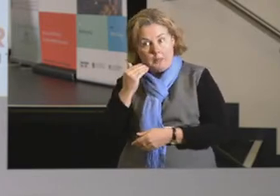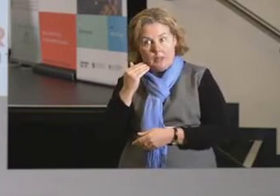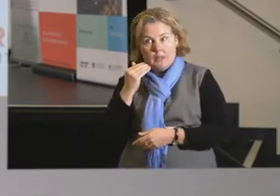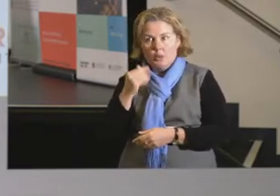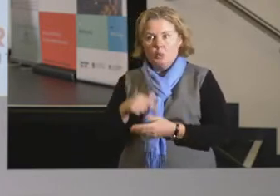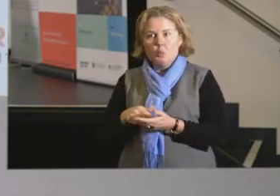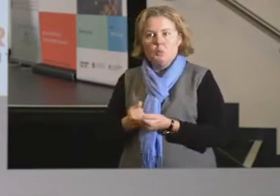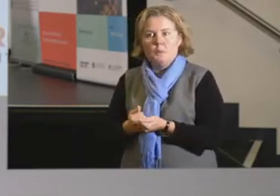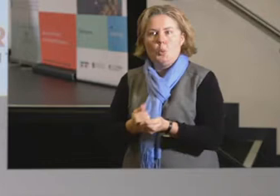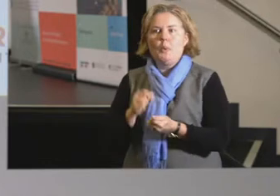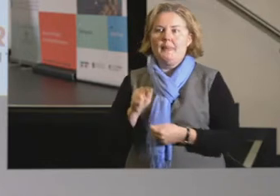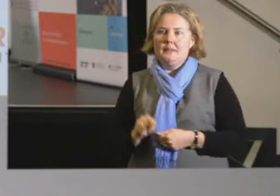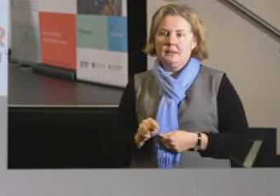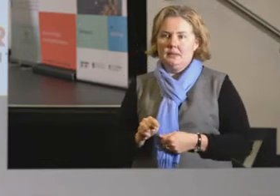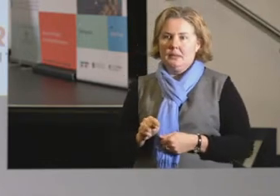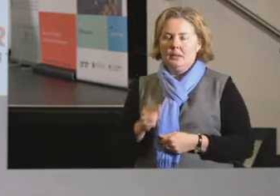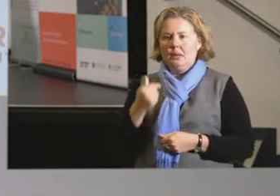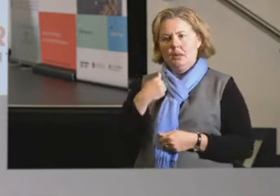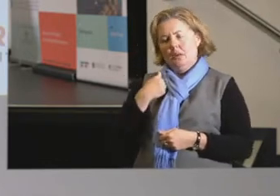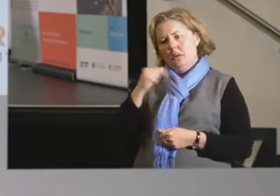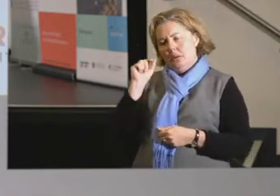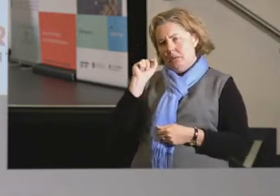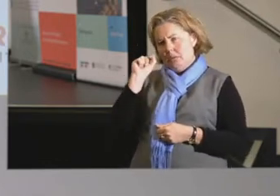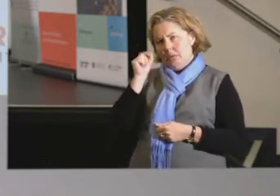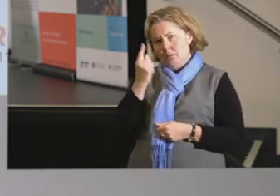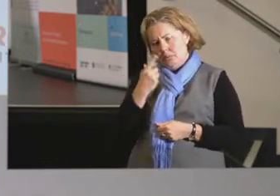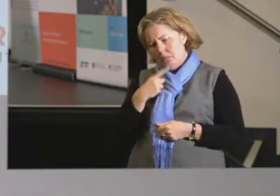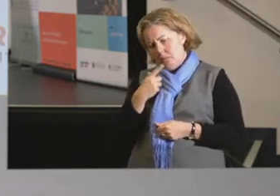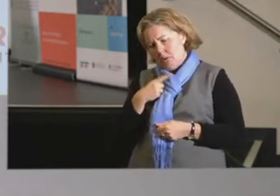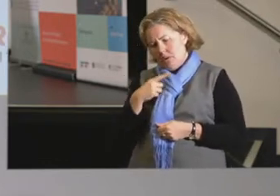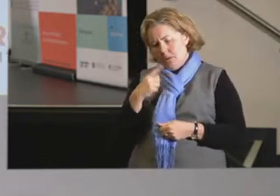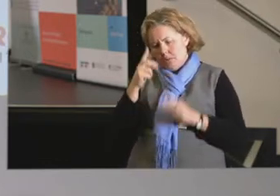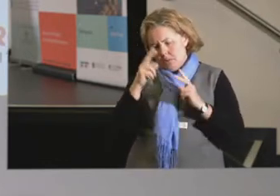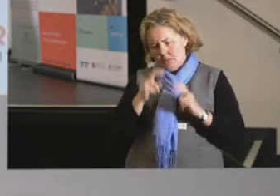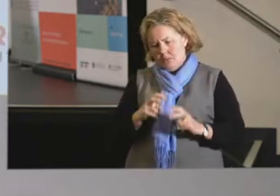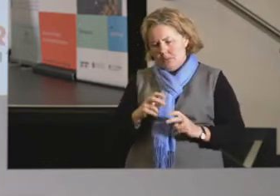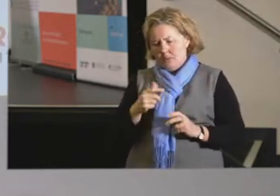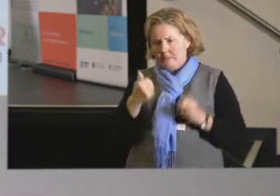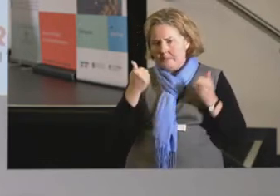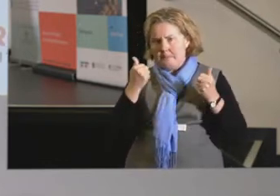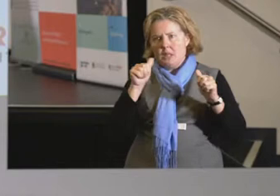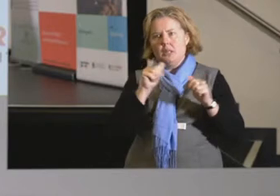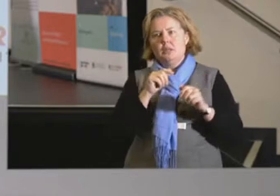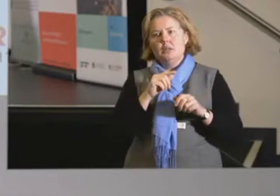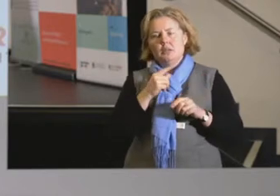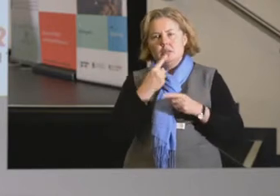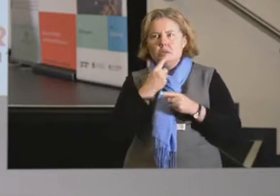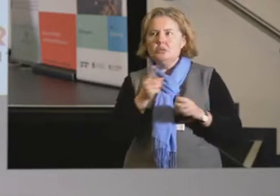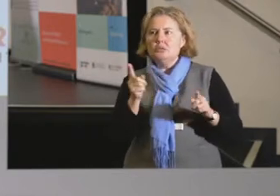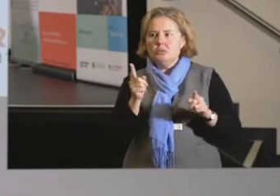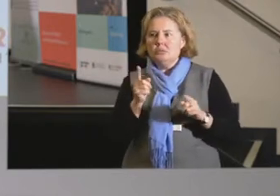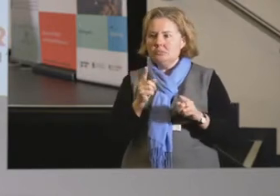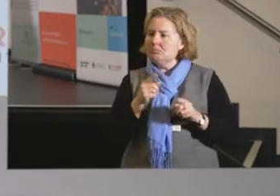And when I've analyzed the reason why it's been so successful in doing that, it really tells me